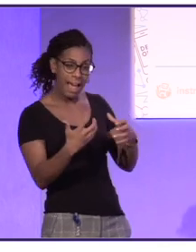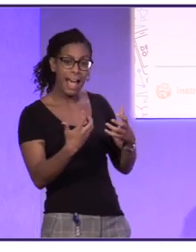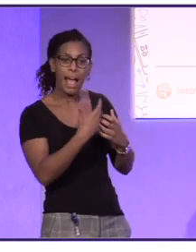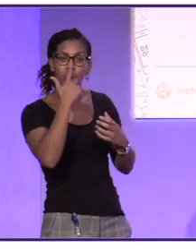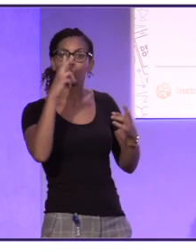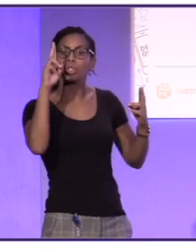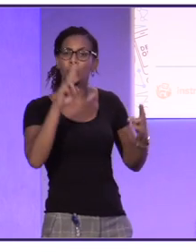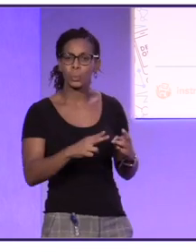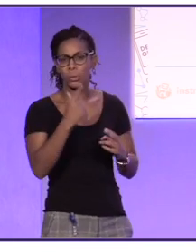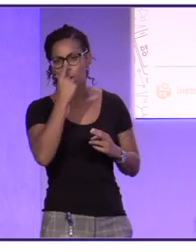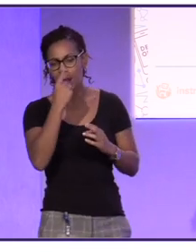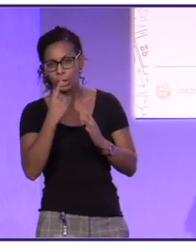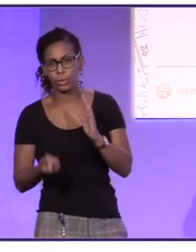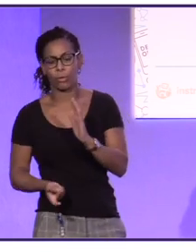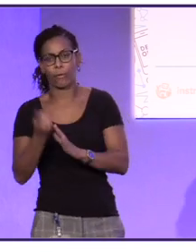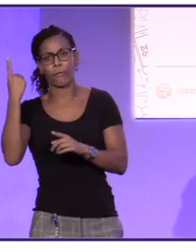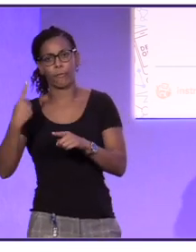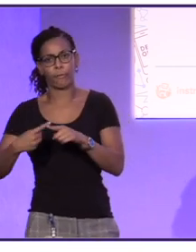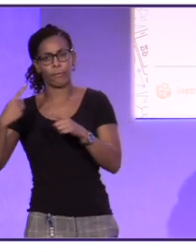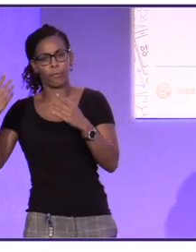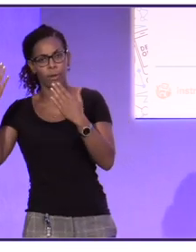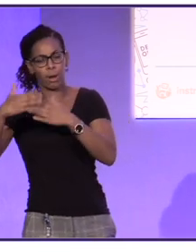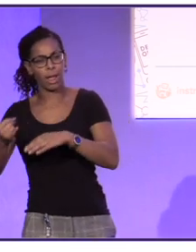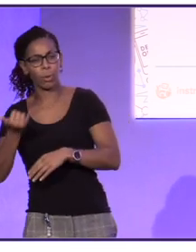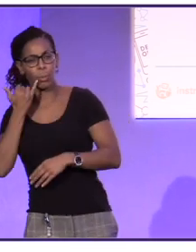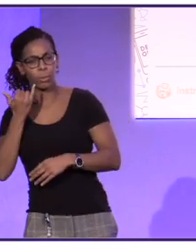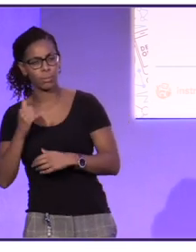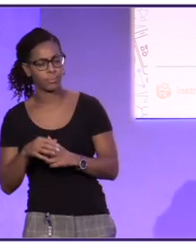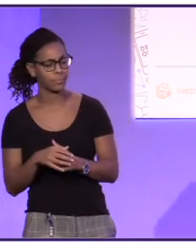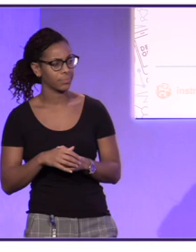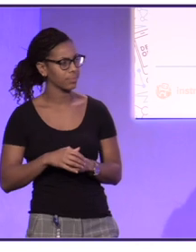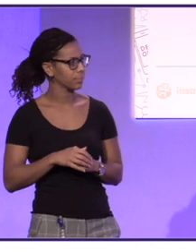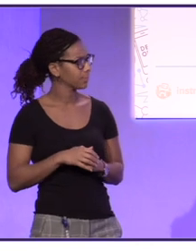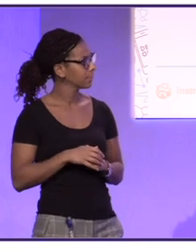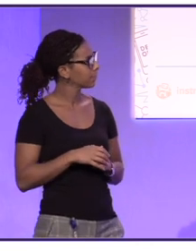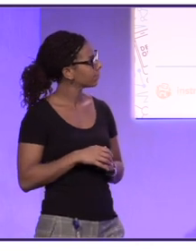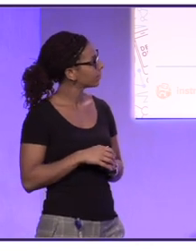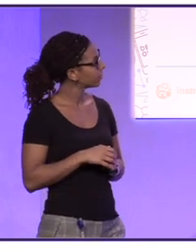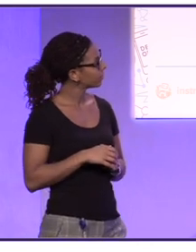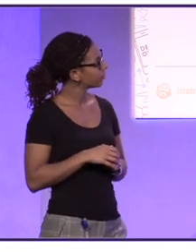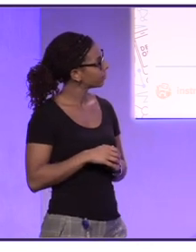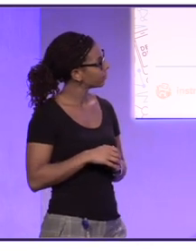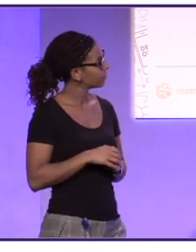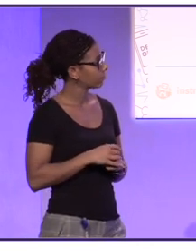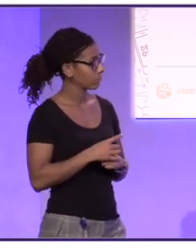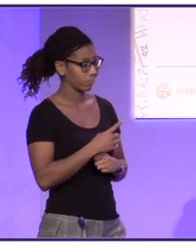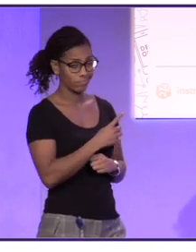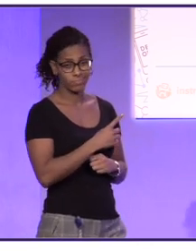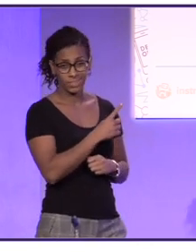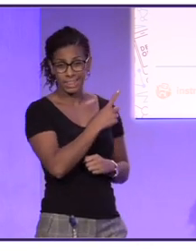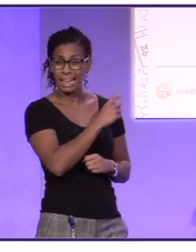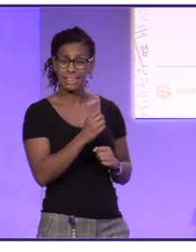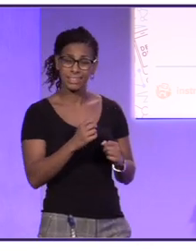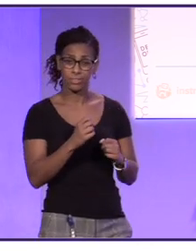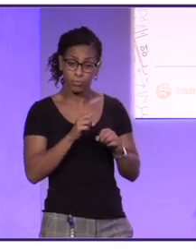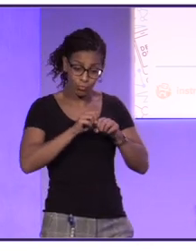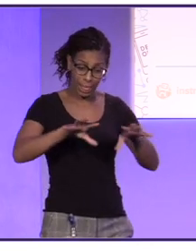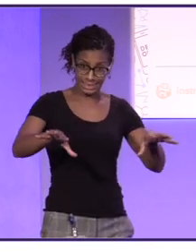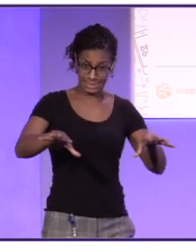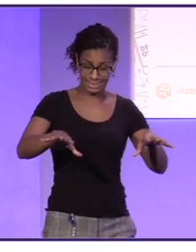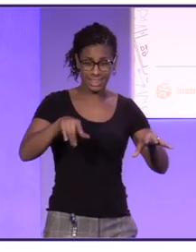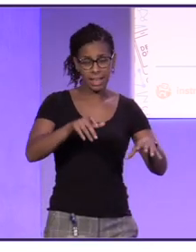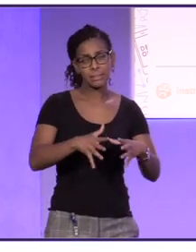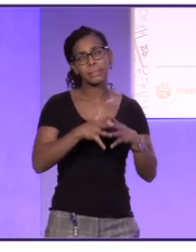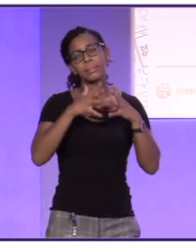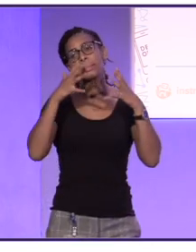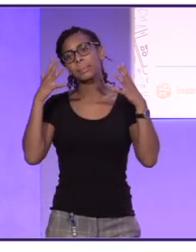call. So releases. It's the biggest reason. Of course it is. And with the